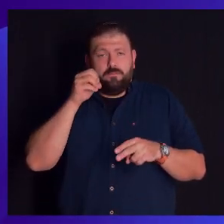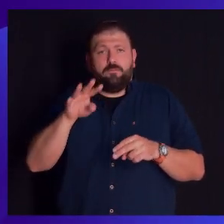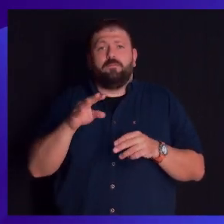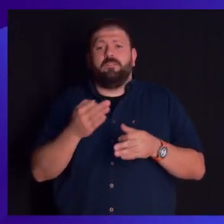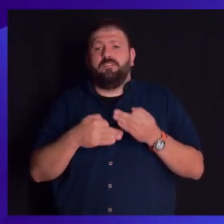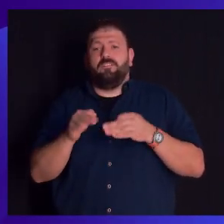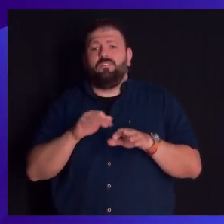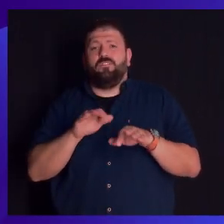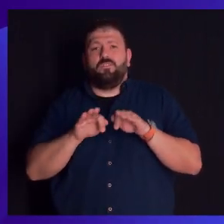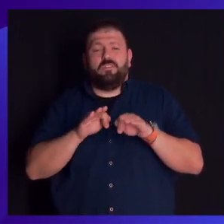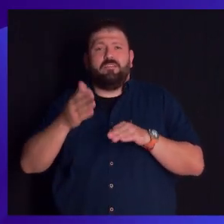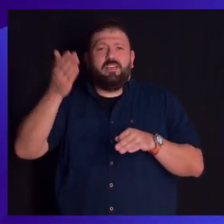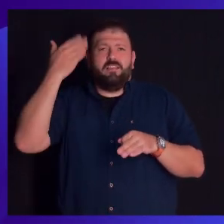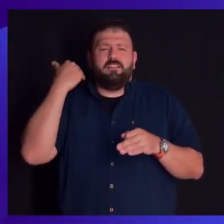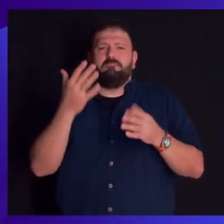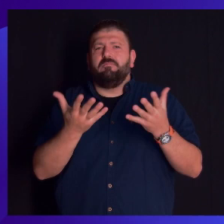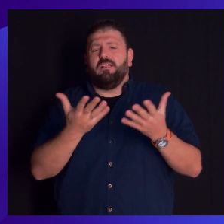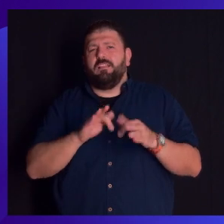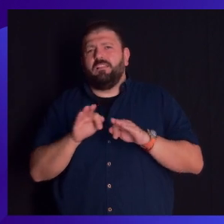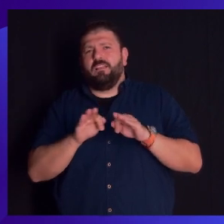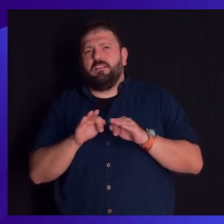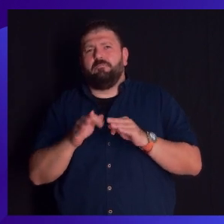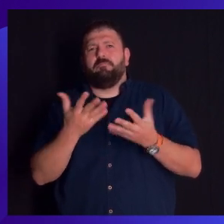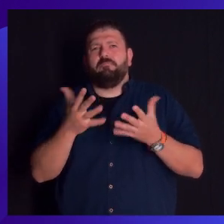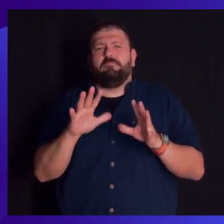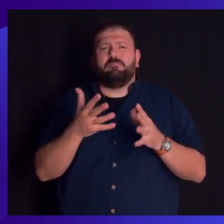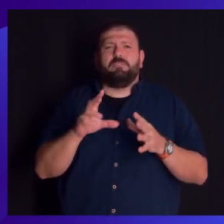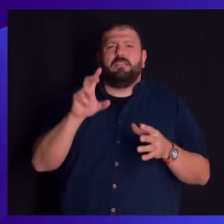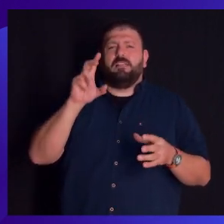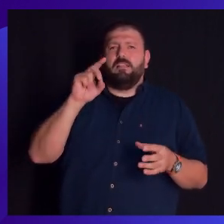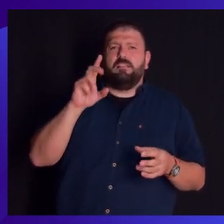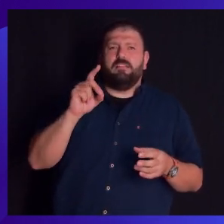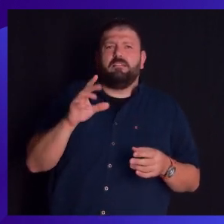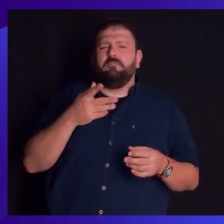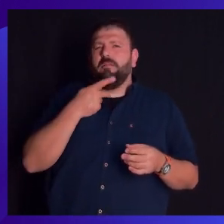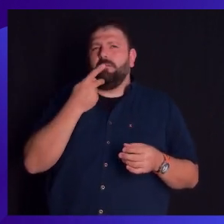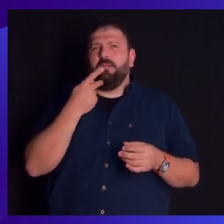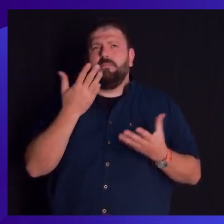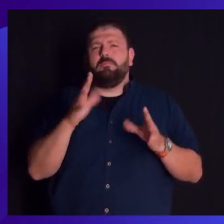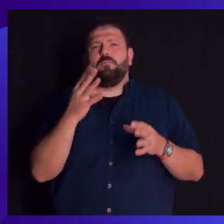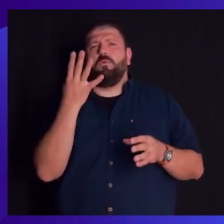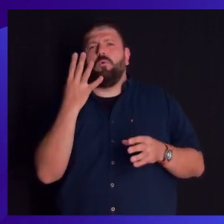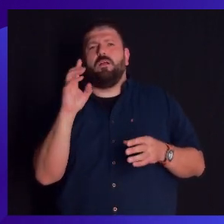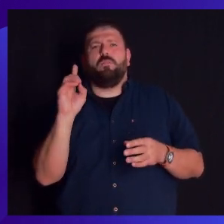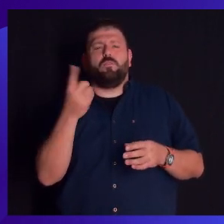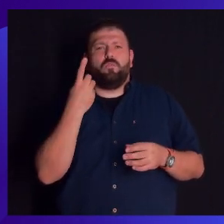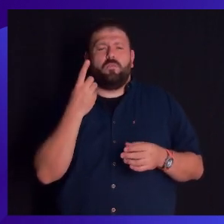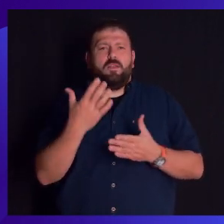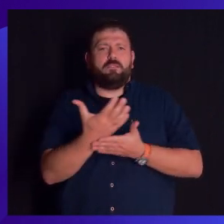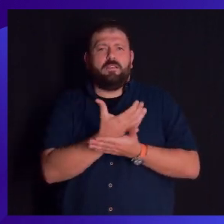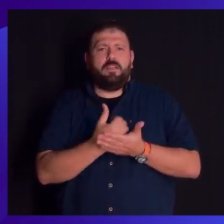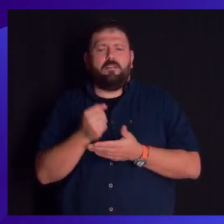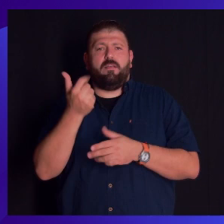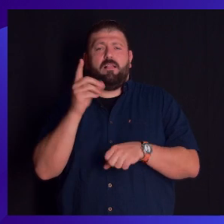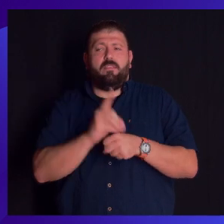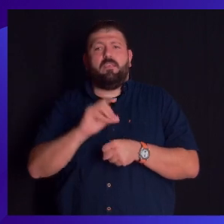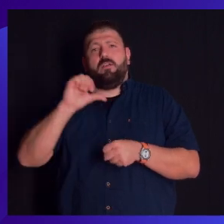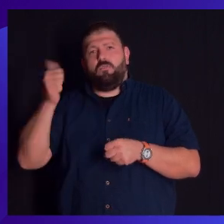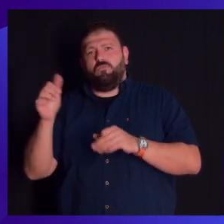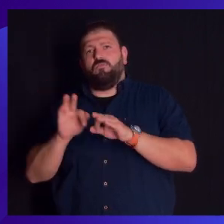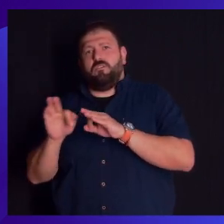I used to work in Me the ganaba más o field, menos un and promedio de my 30 earnings is quetzales, about que 30 son casi quetzales, is about $24 al día. $4 per day.